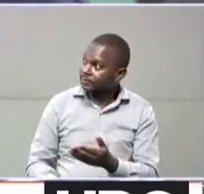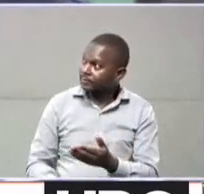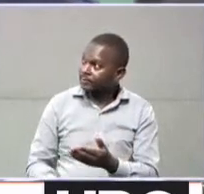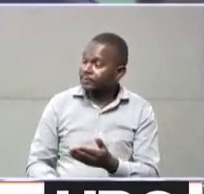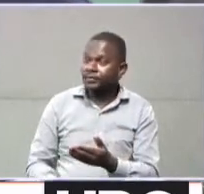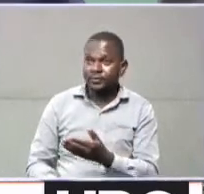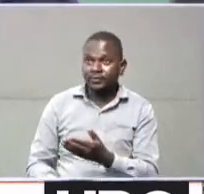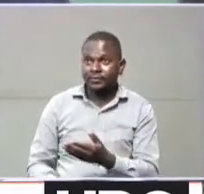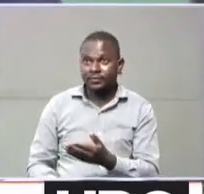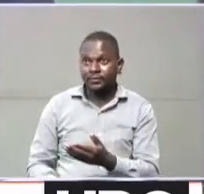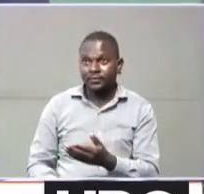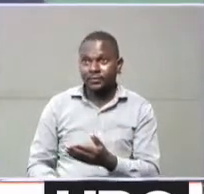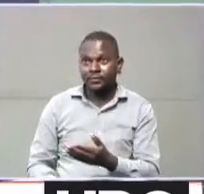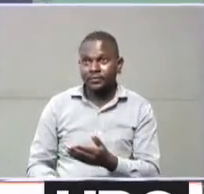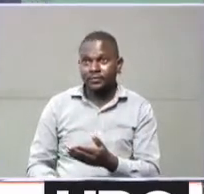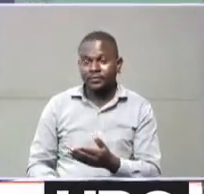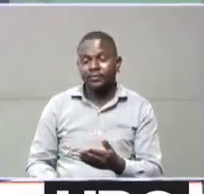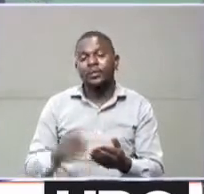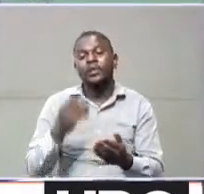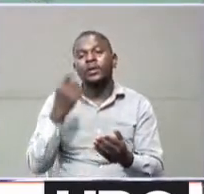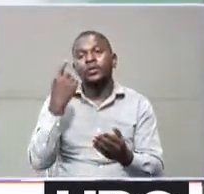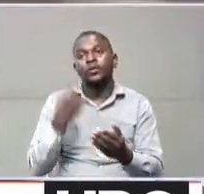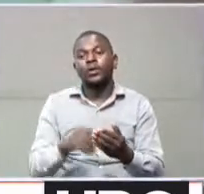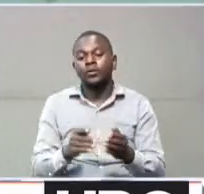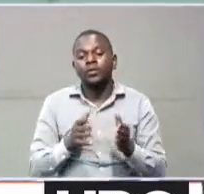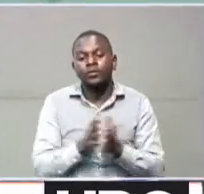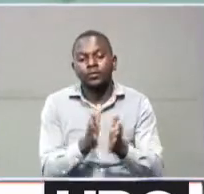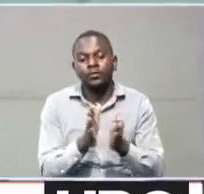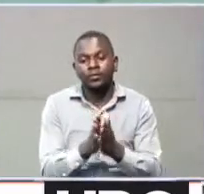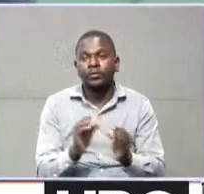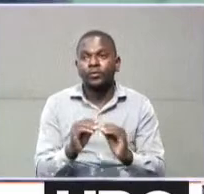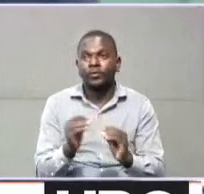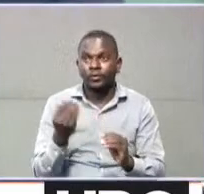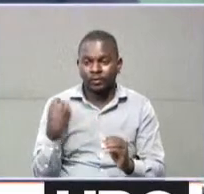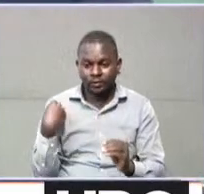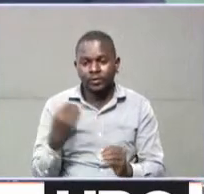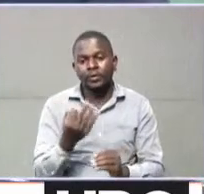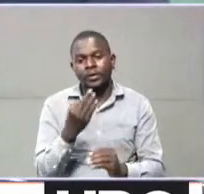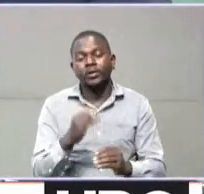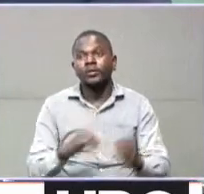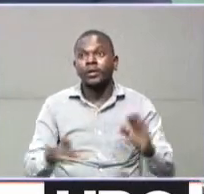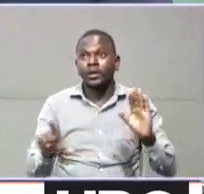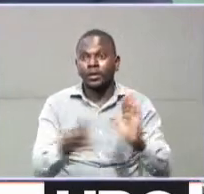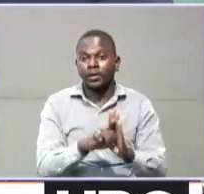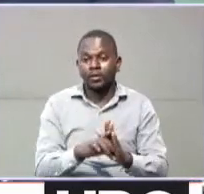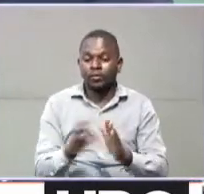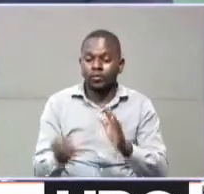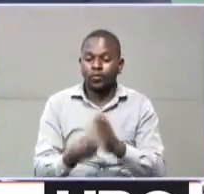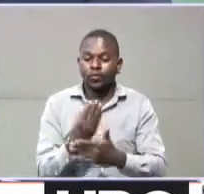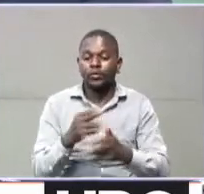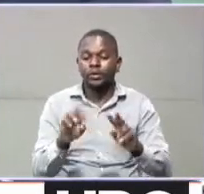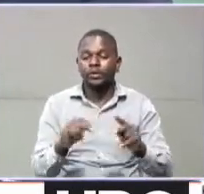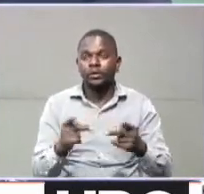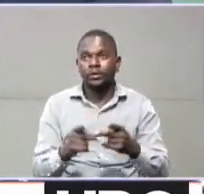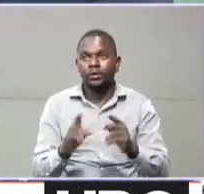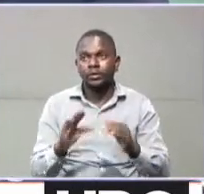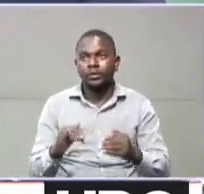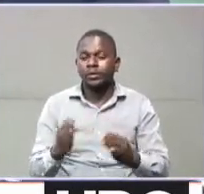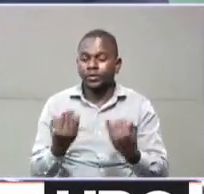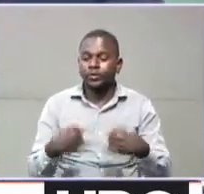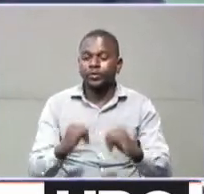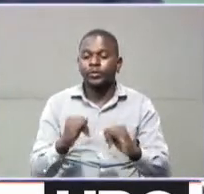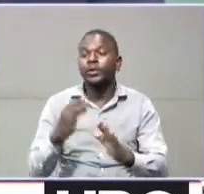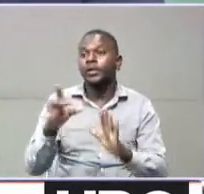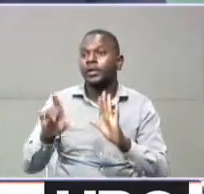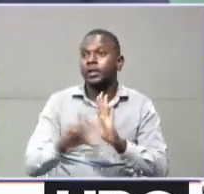sister here but what i want to tell you brother is that if there is a law in place we shall just enforce that